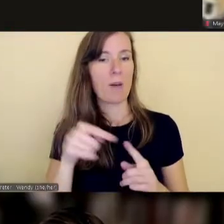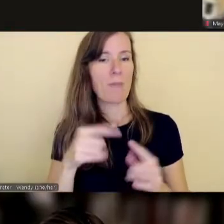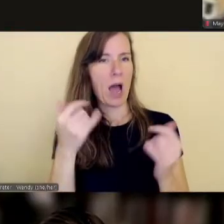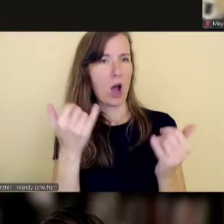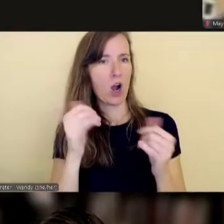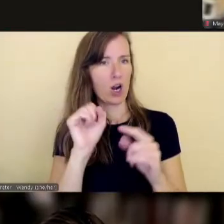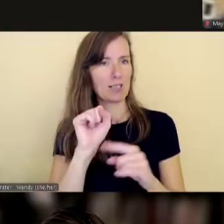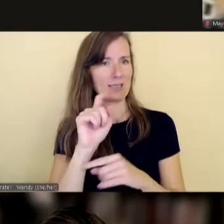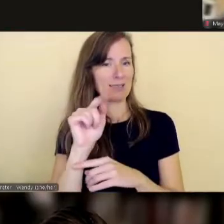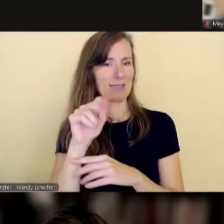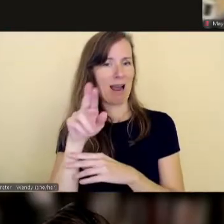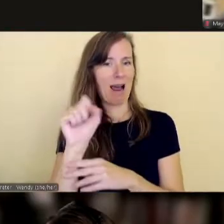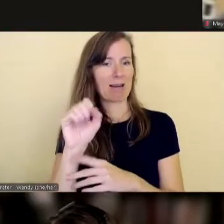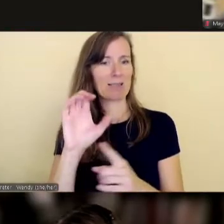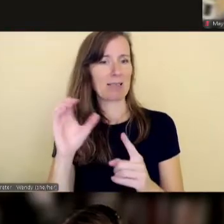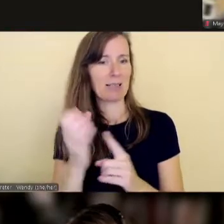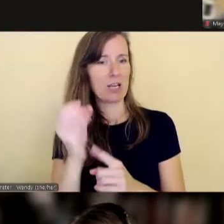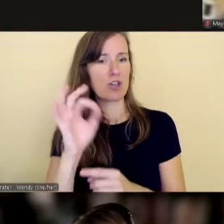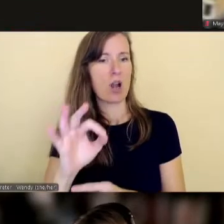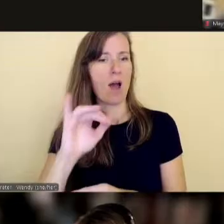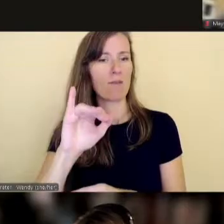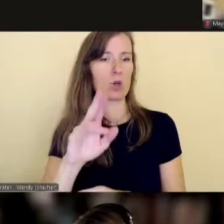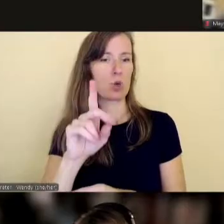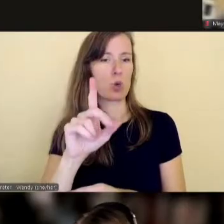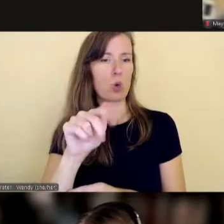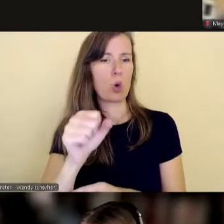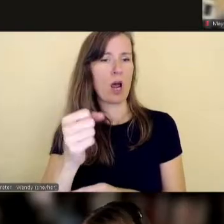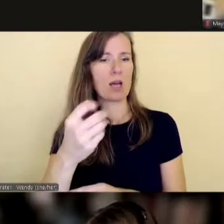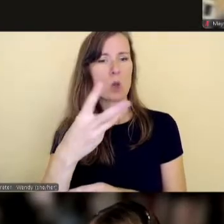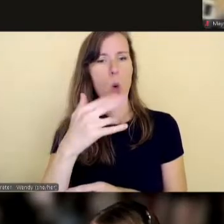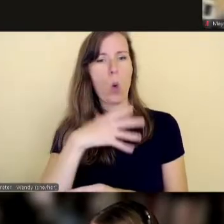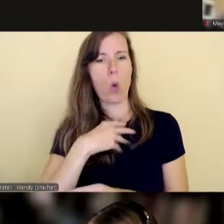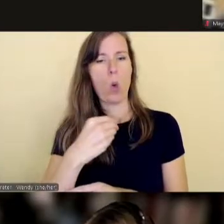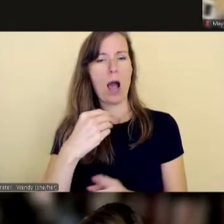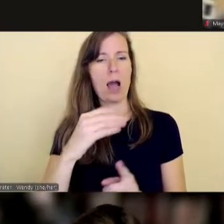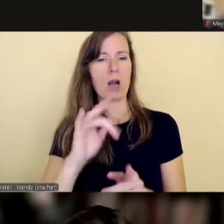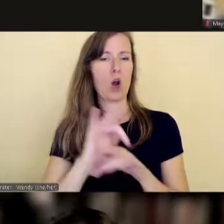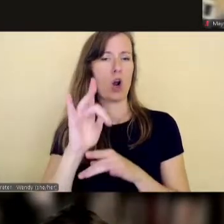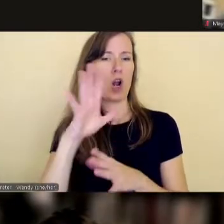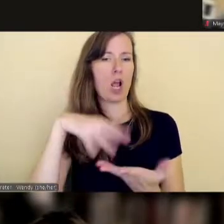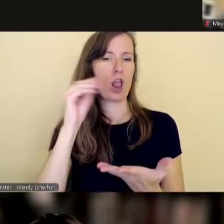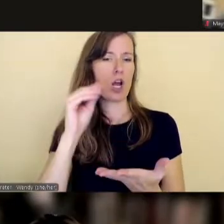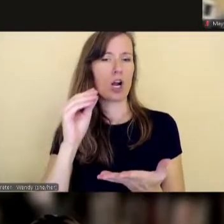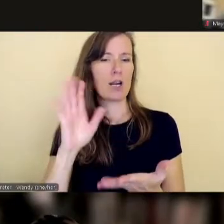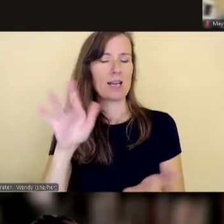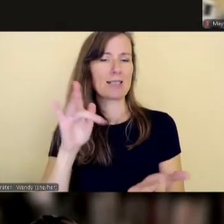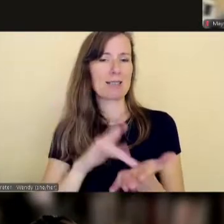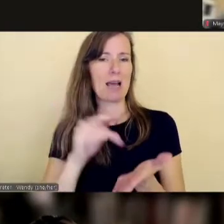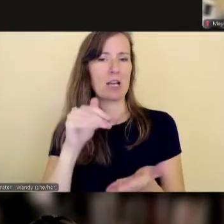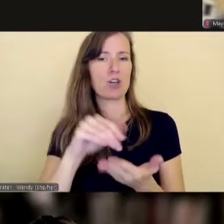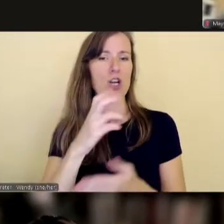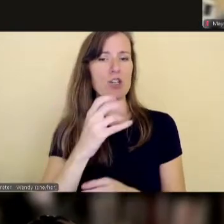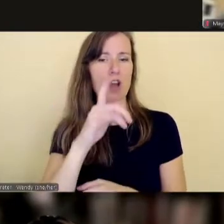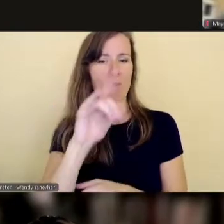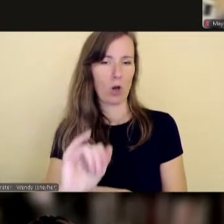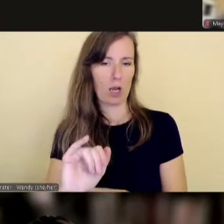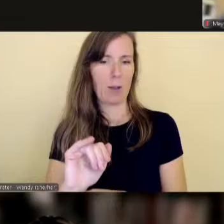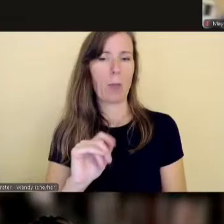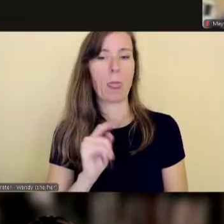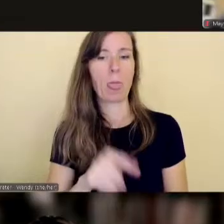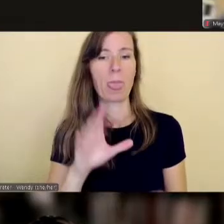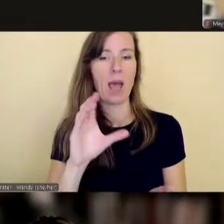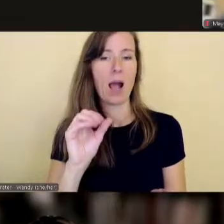Learning Center in Cheverly. The committee is concerned specifically with the green space, the playing field, which is part of the